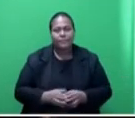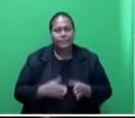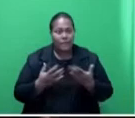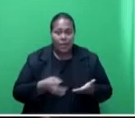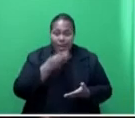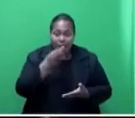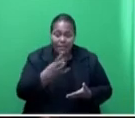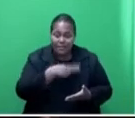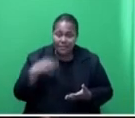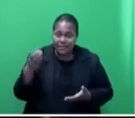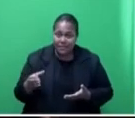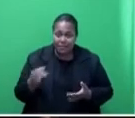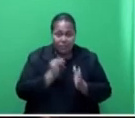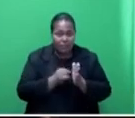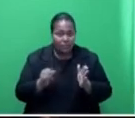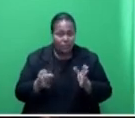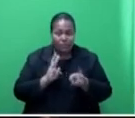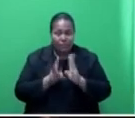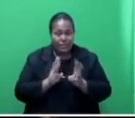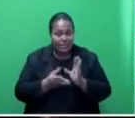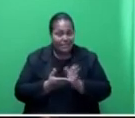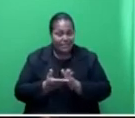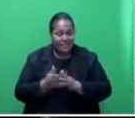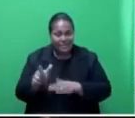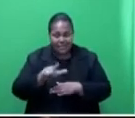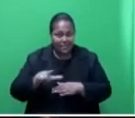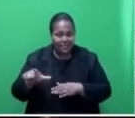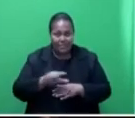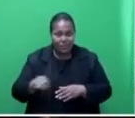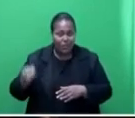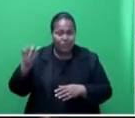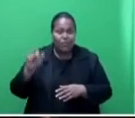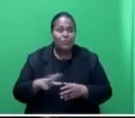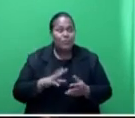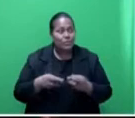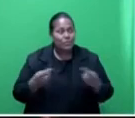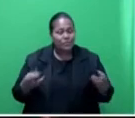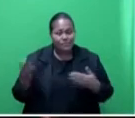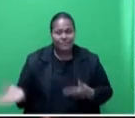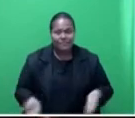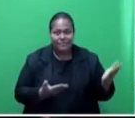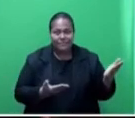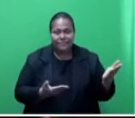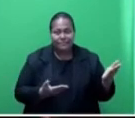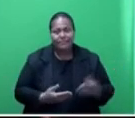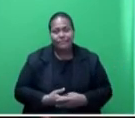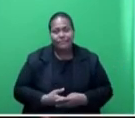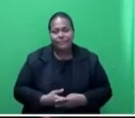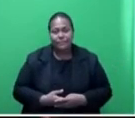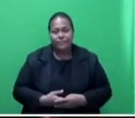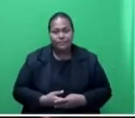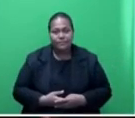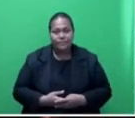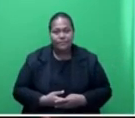Infrastructure, Meteorological Services, Lands and Mineral Resources, the Honourable Sone Usamata. You have the floor, sir.